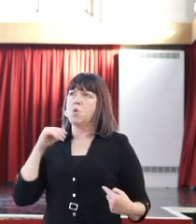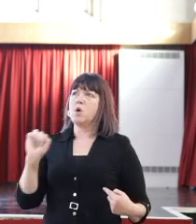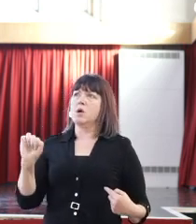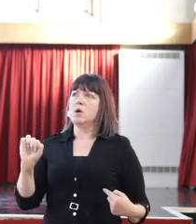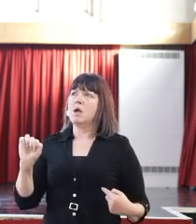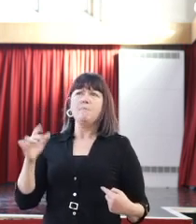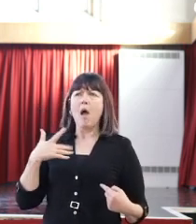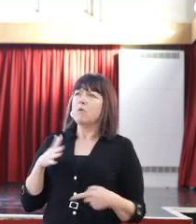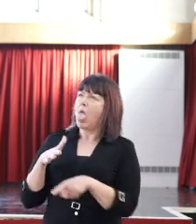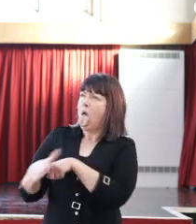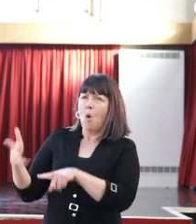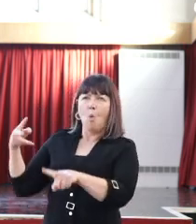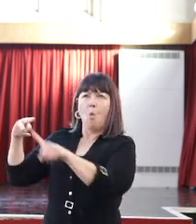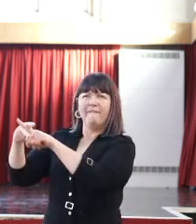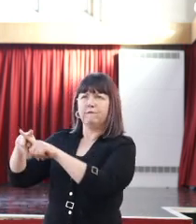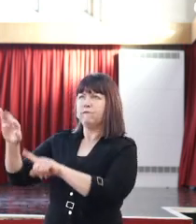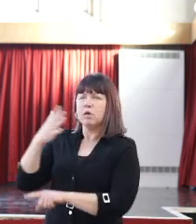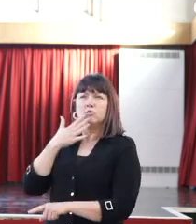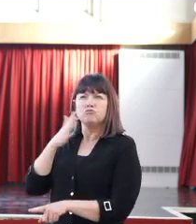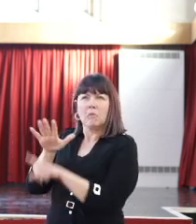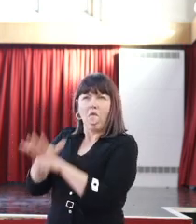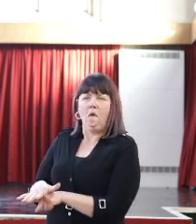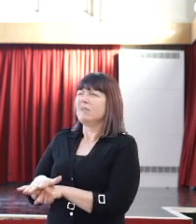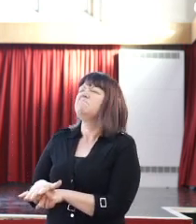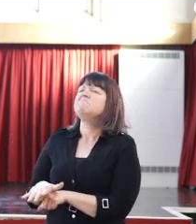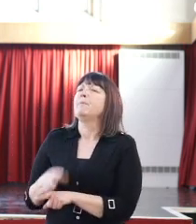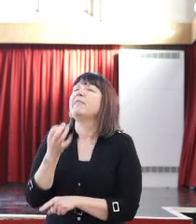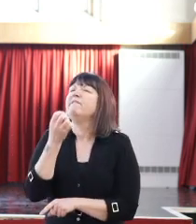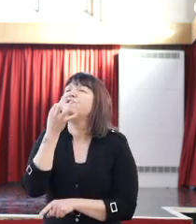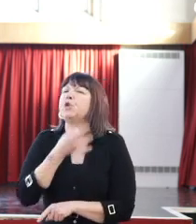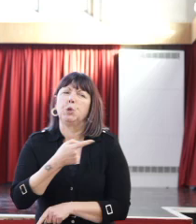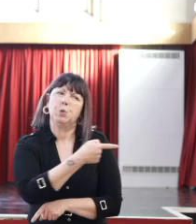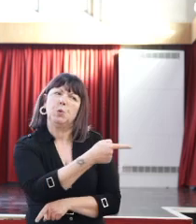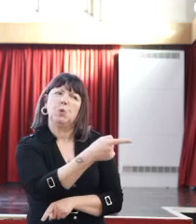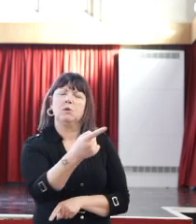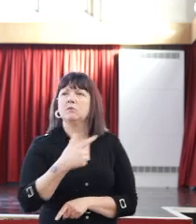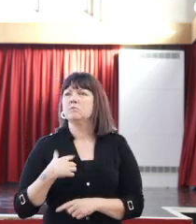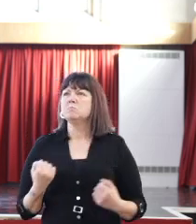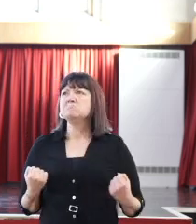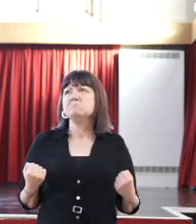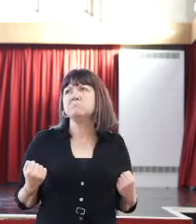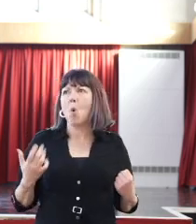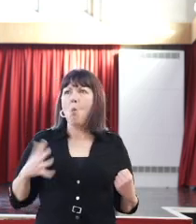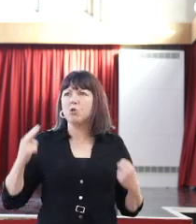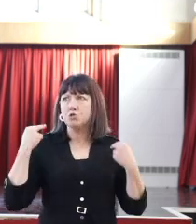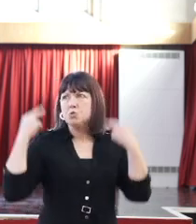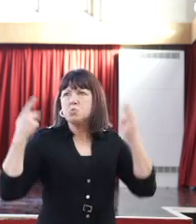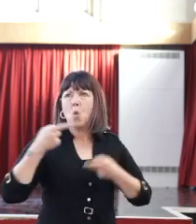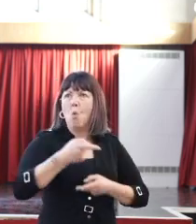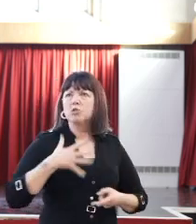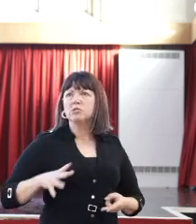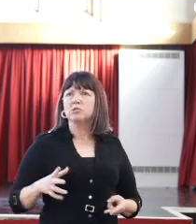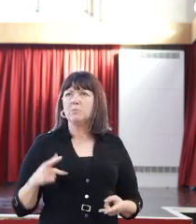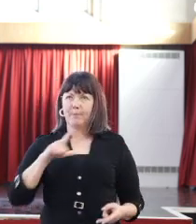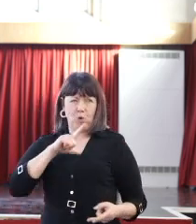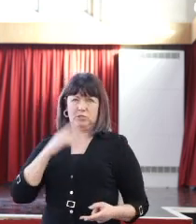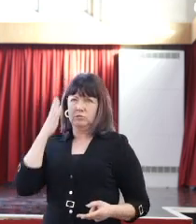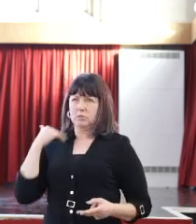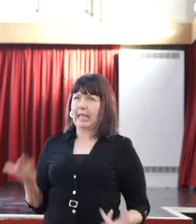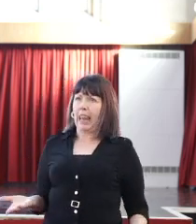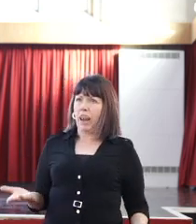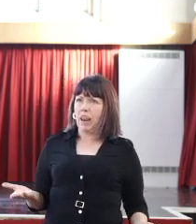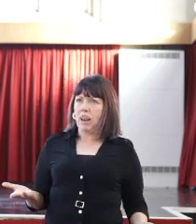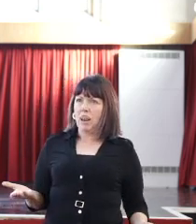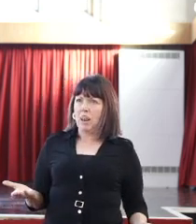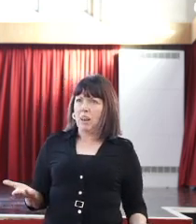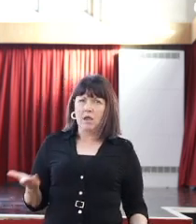scorn. Then there is those petty few, who want to fight and want to feud, with whom they deem a nasty hue.